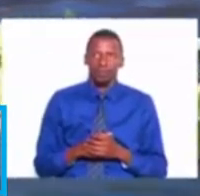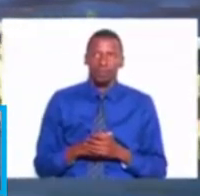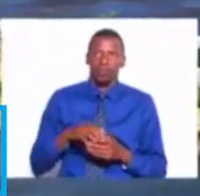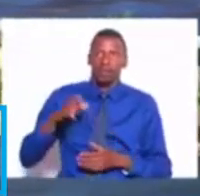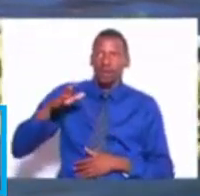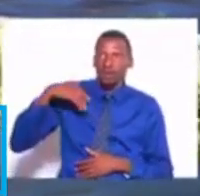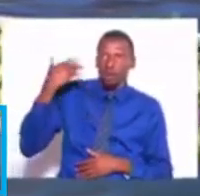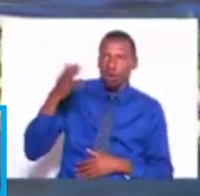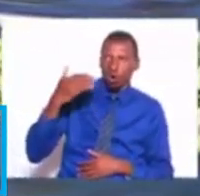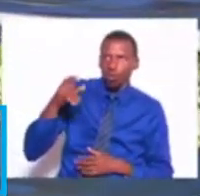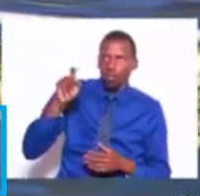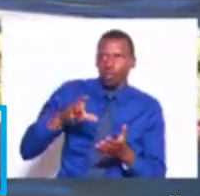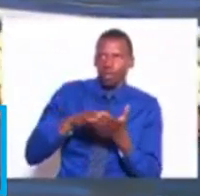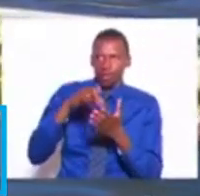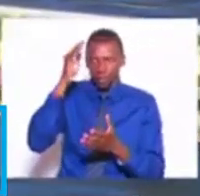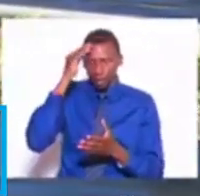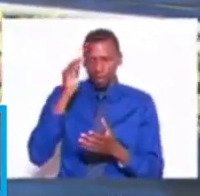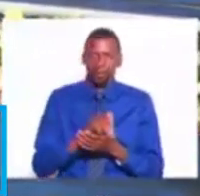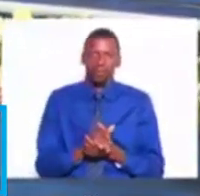Always you have to learn.